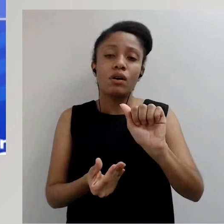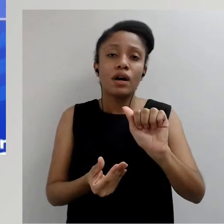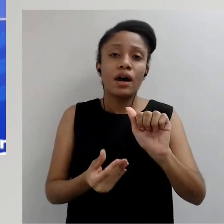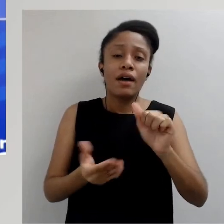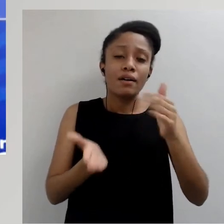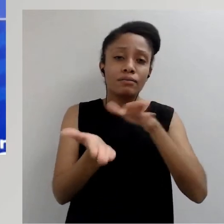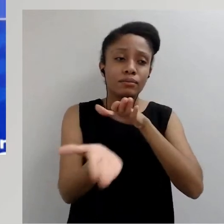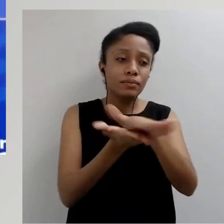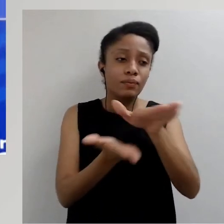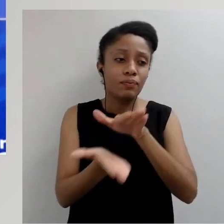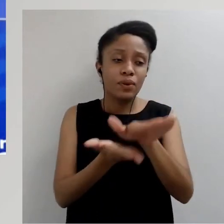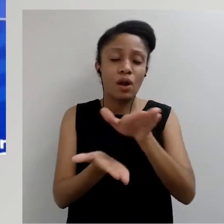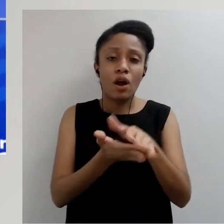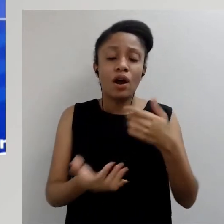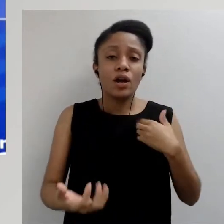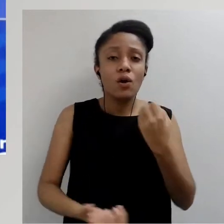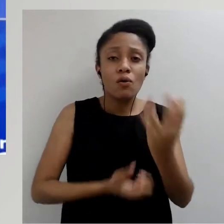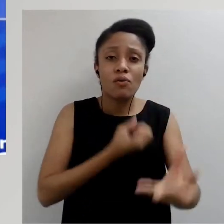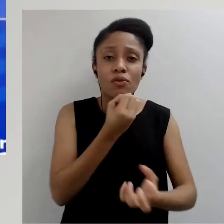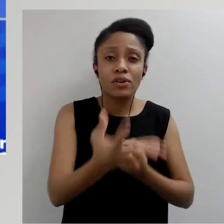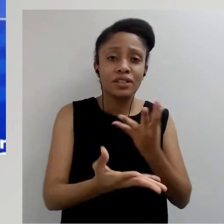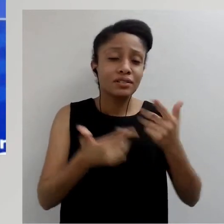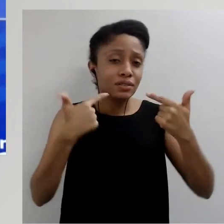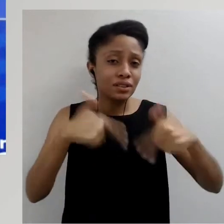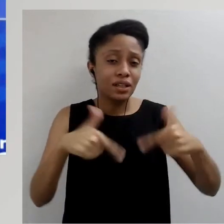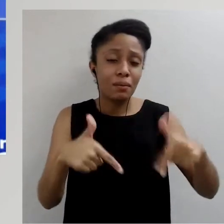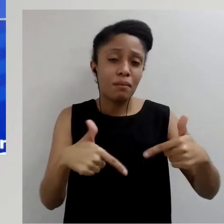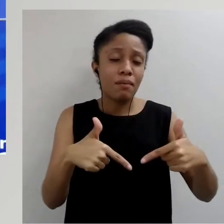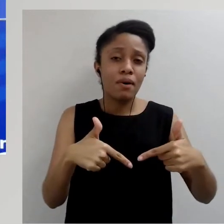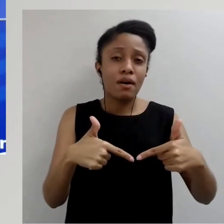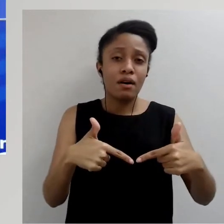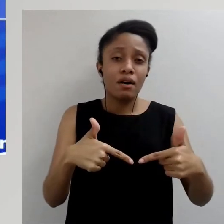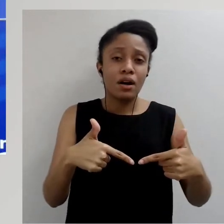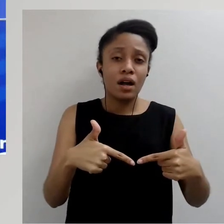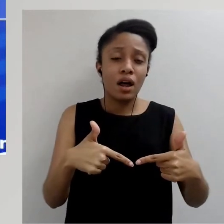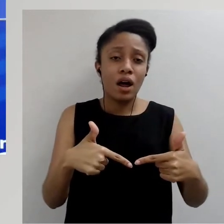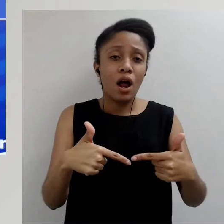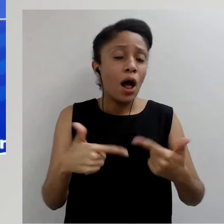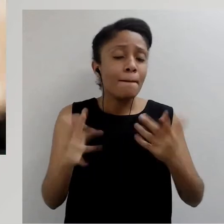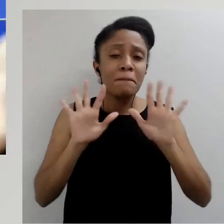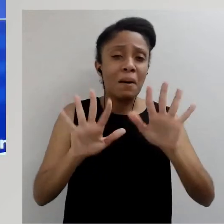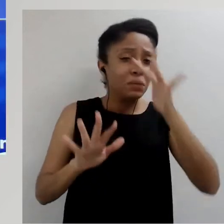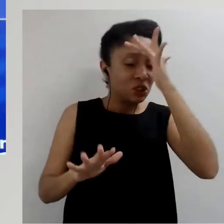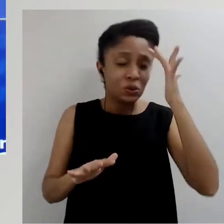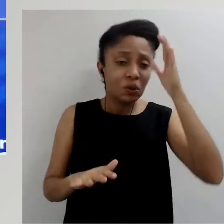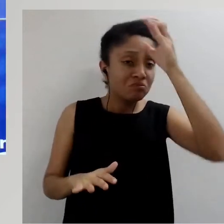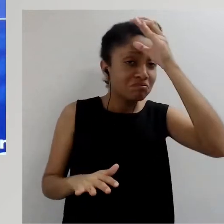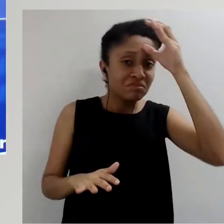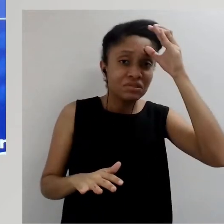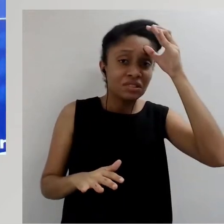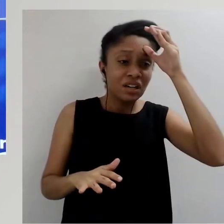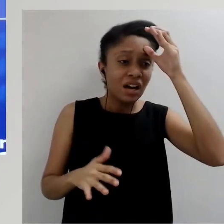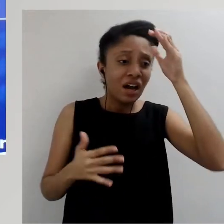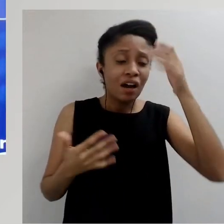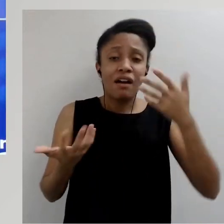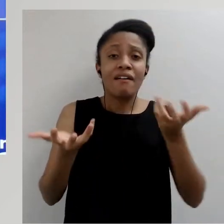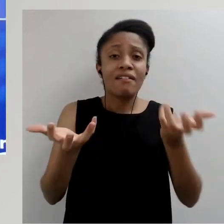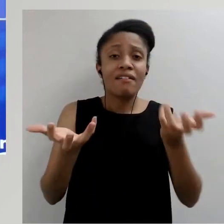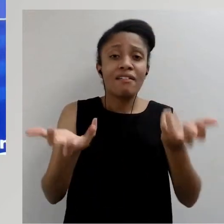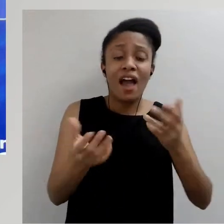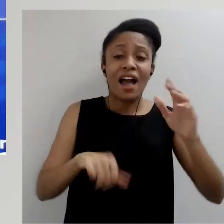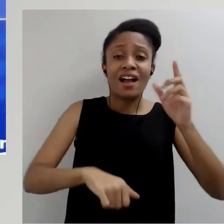In the sampling services, if you keep offering this brochure for the clients that